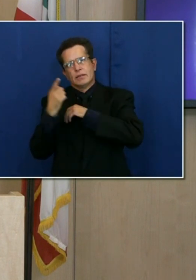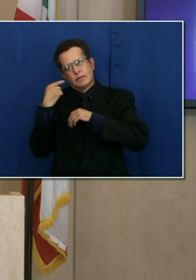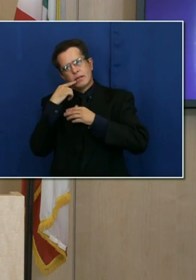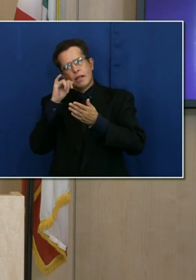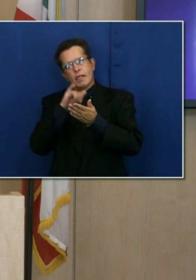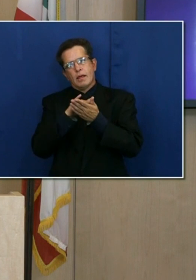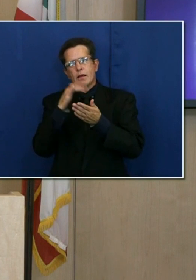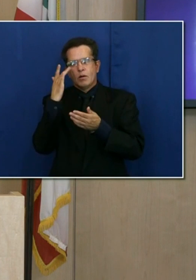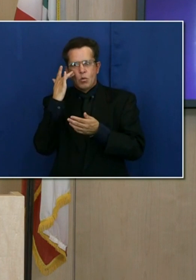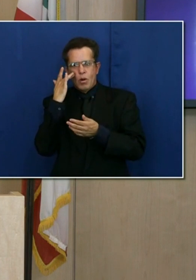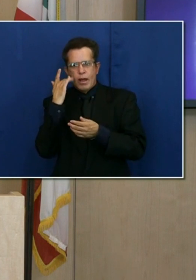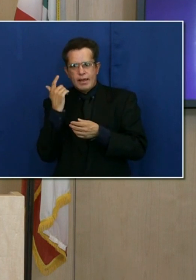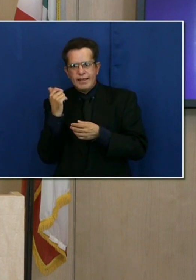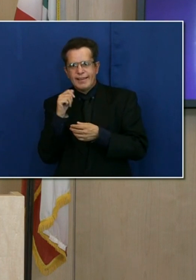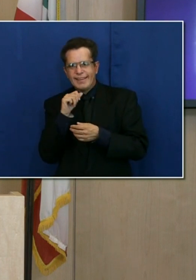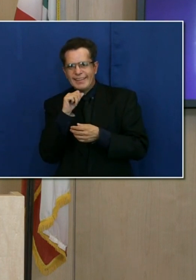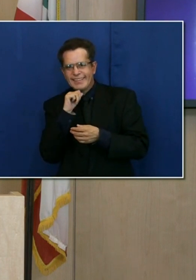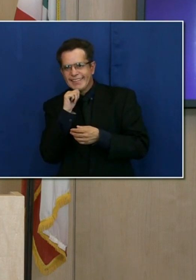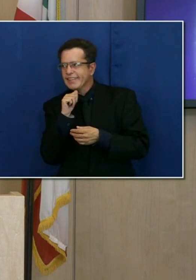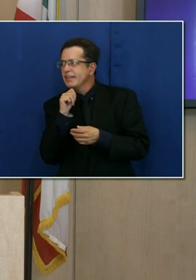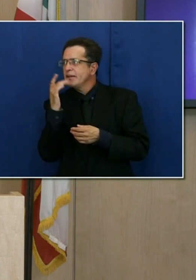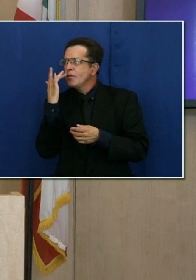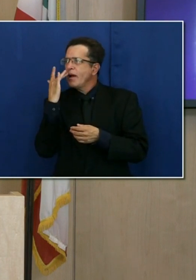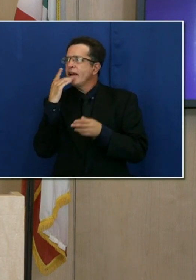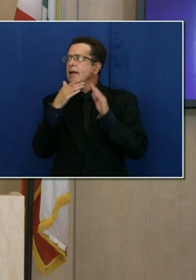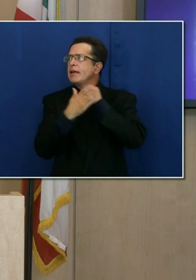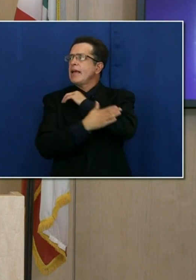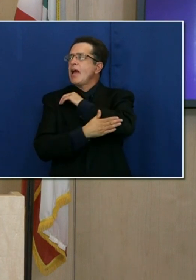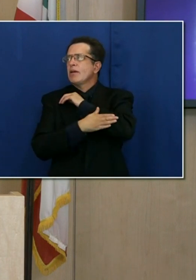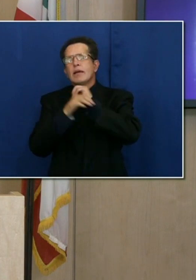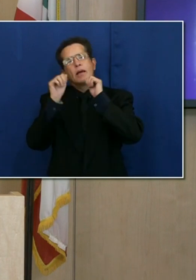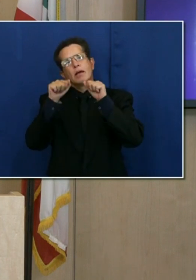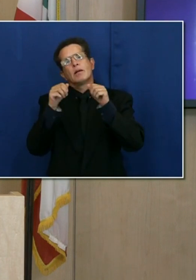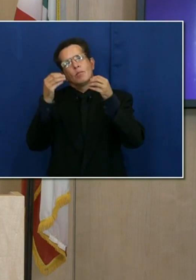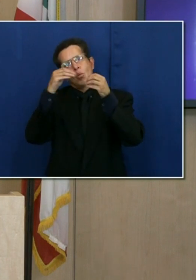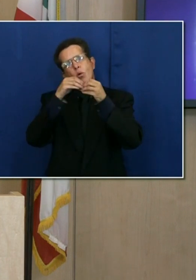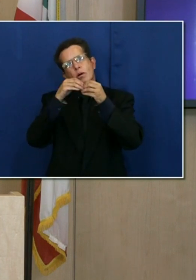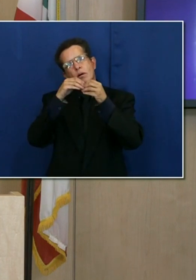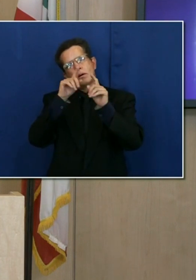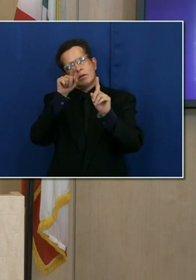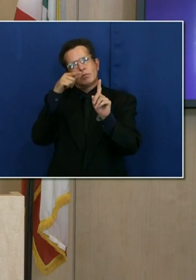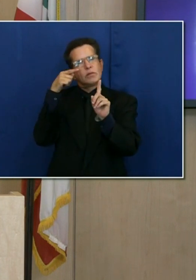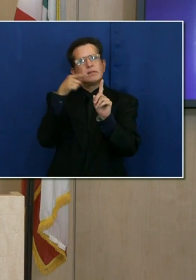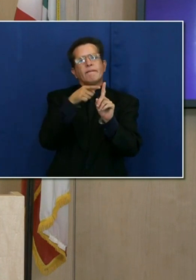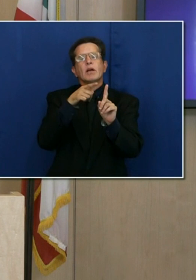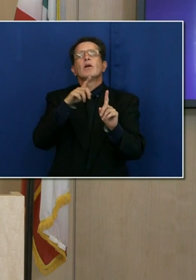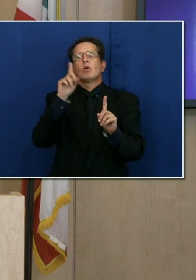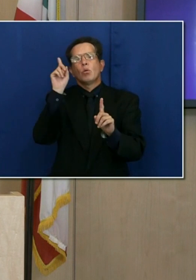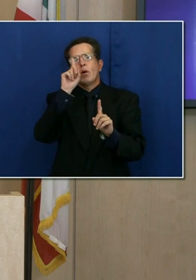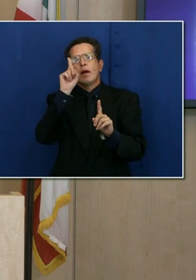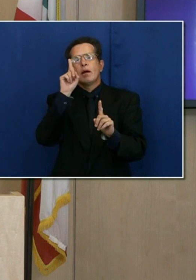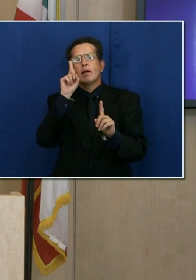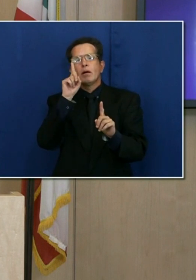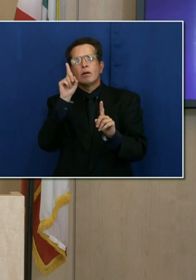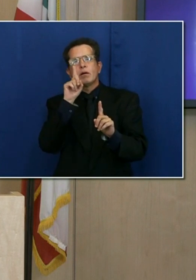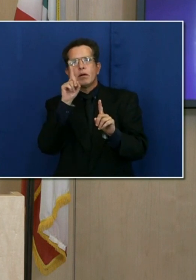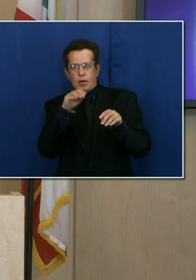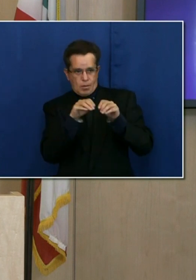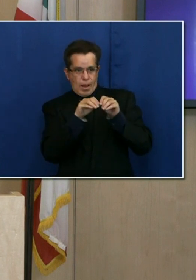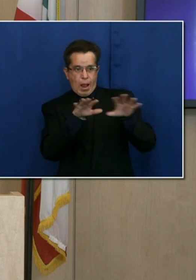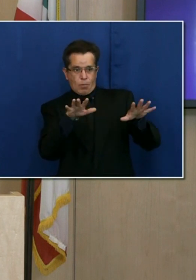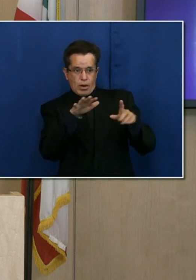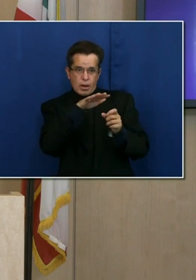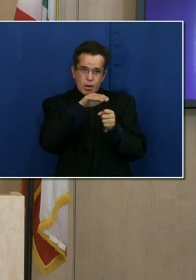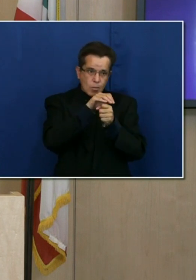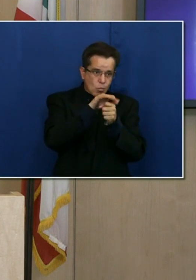identify outbreak locations. Can you please explain why the county cannot be more specific about the types of locations where outbreaks occur? For